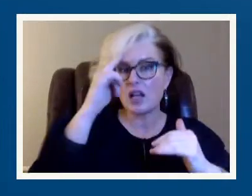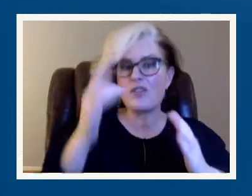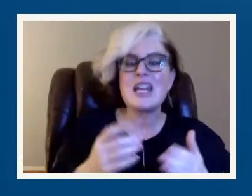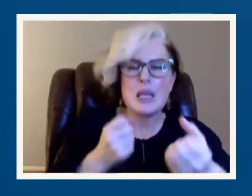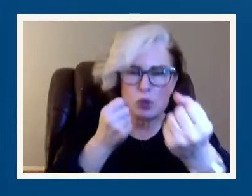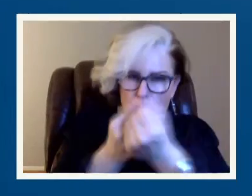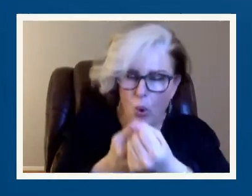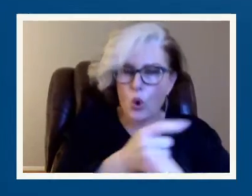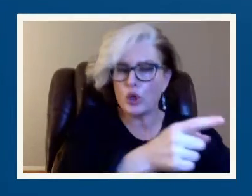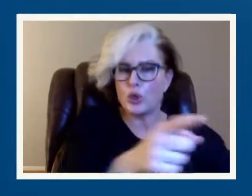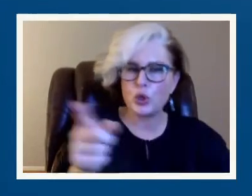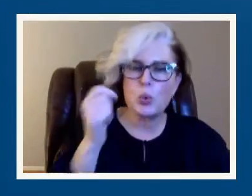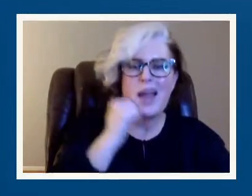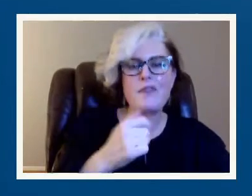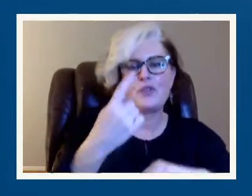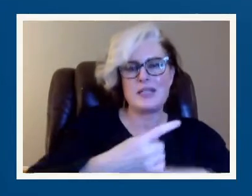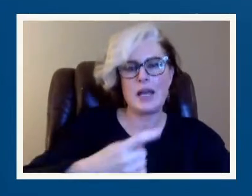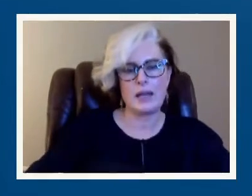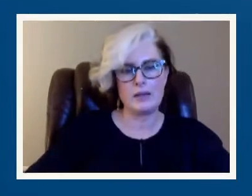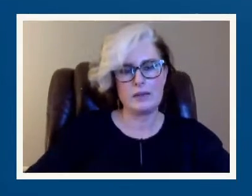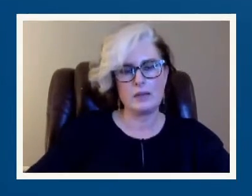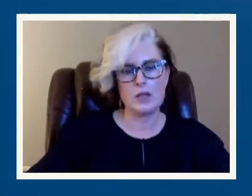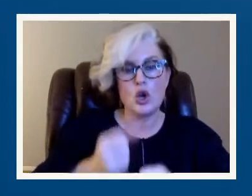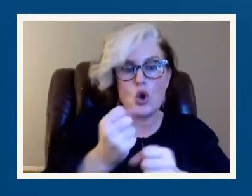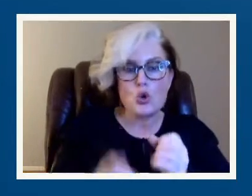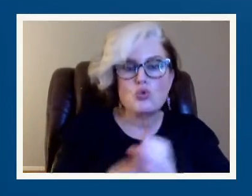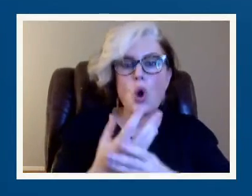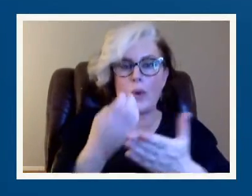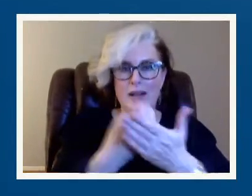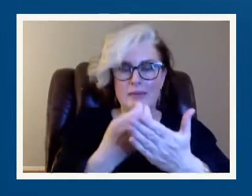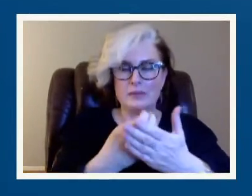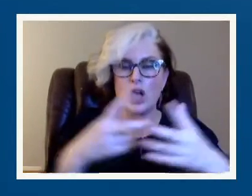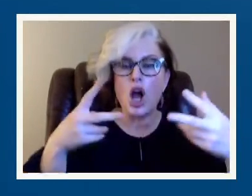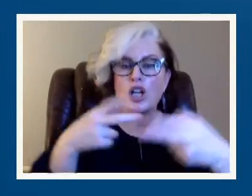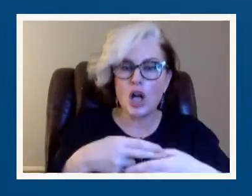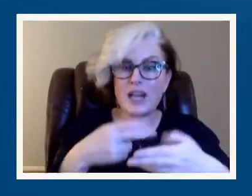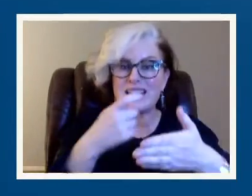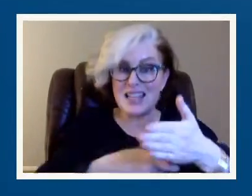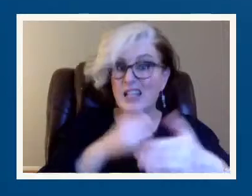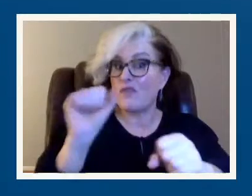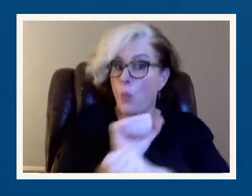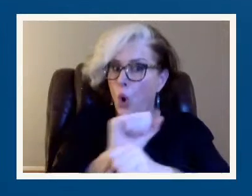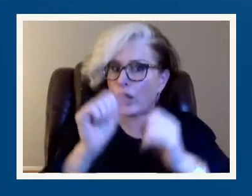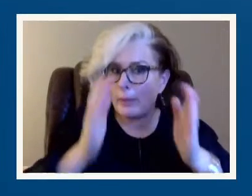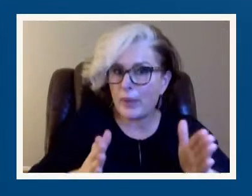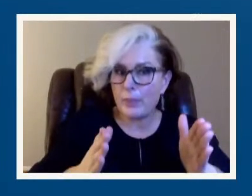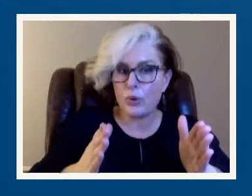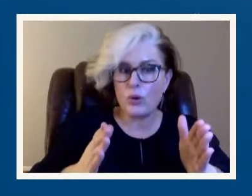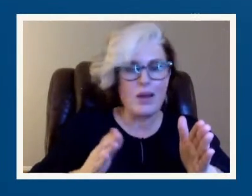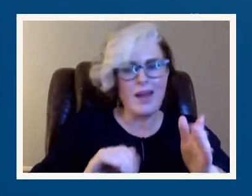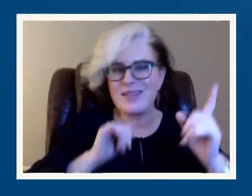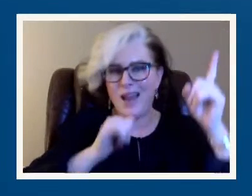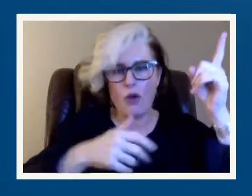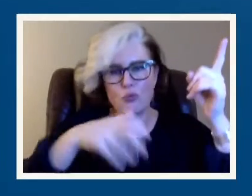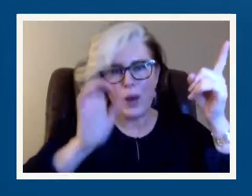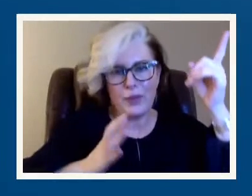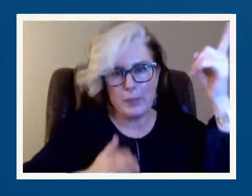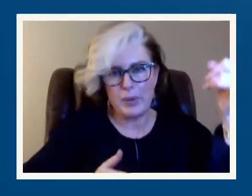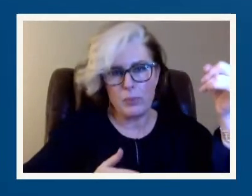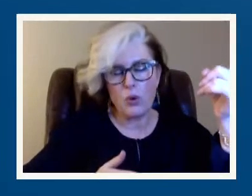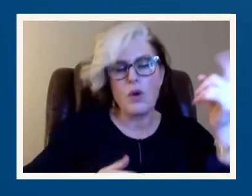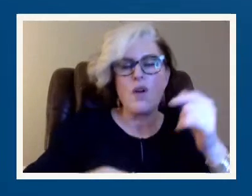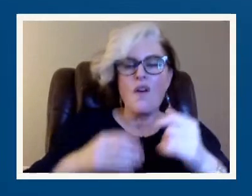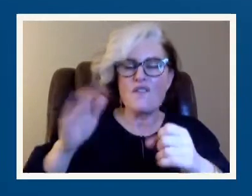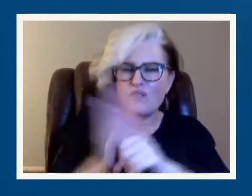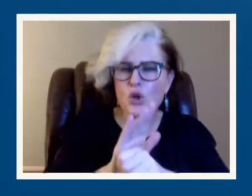back every single day. Growing the economy, cutting taxes for working people, not folks who don't need it, fully funding